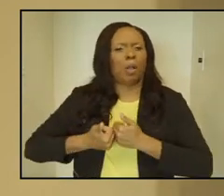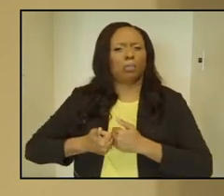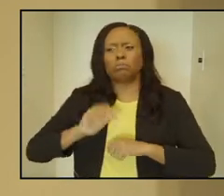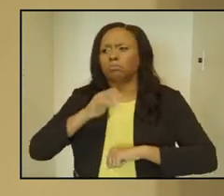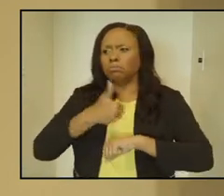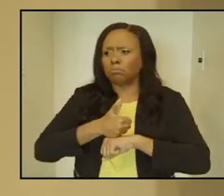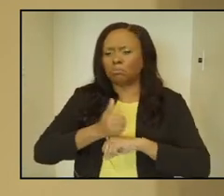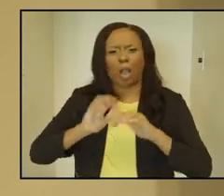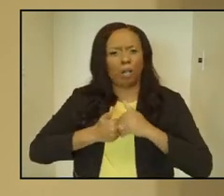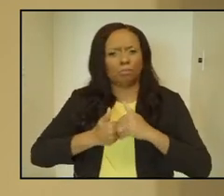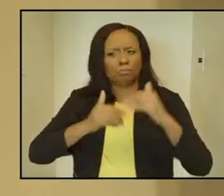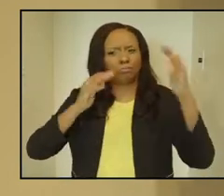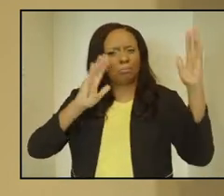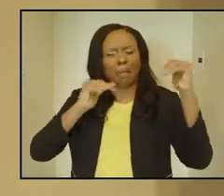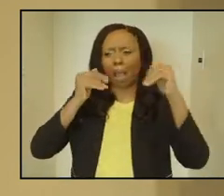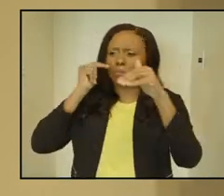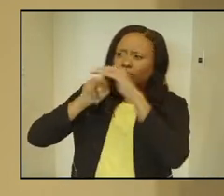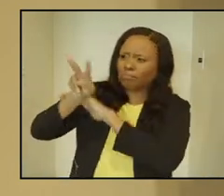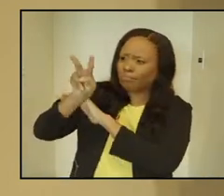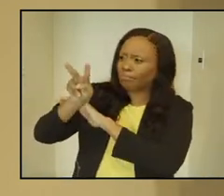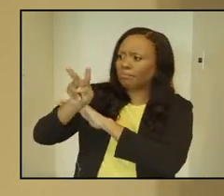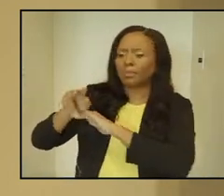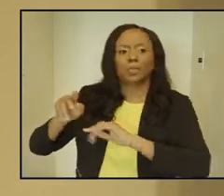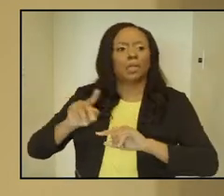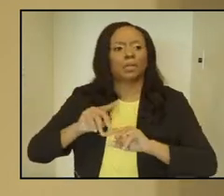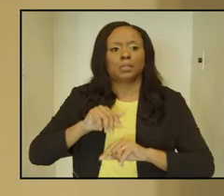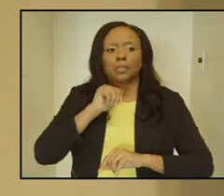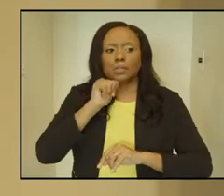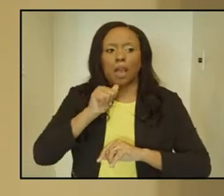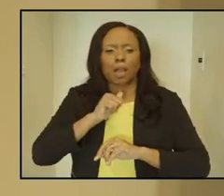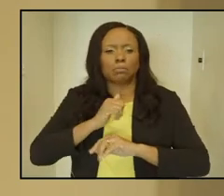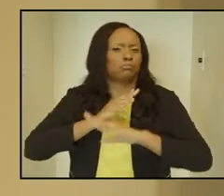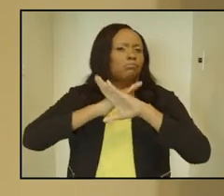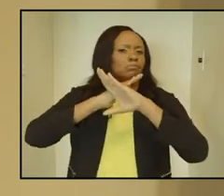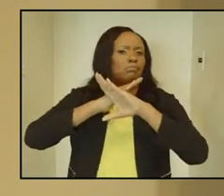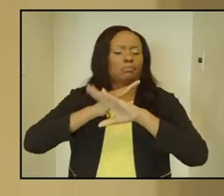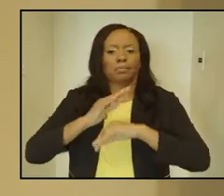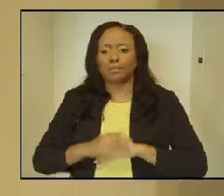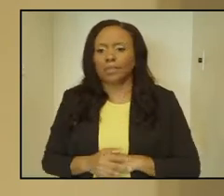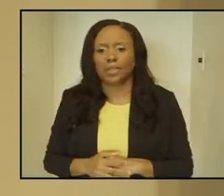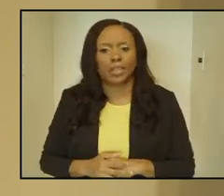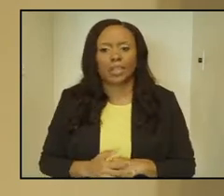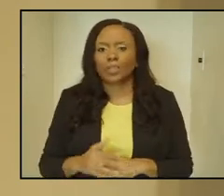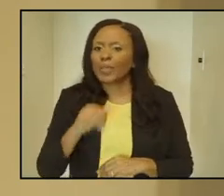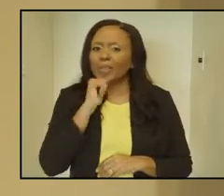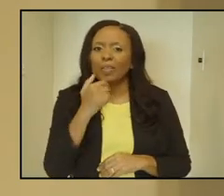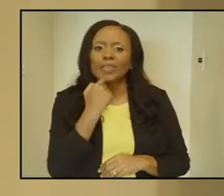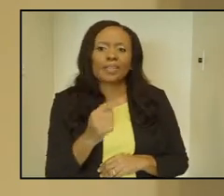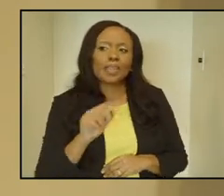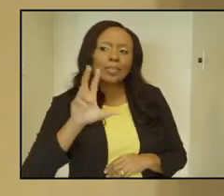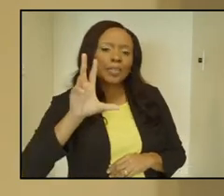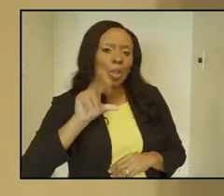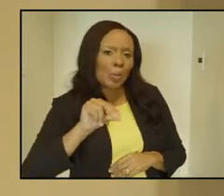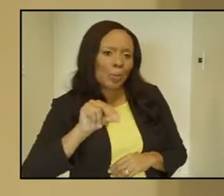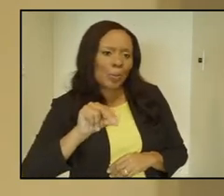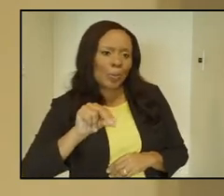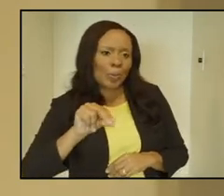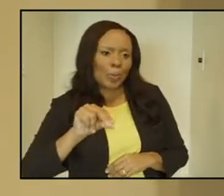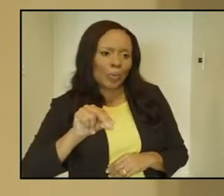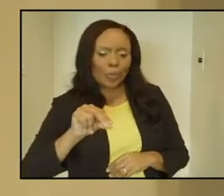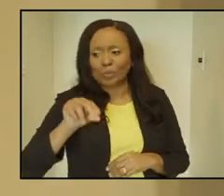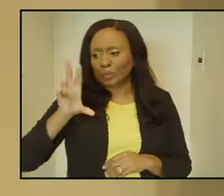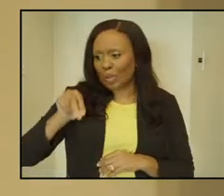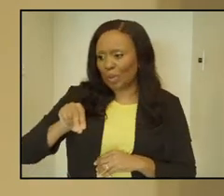is expected, but not to bar them from doing it. So no is not an answer that is applicable to either you or the town